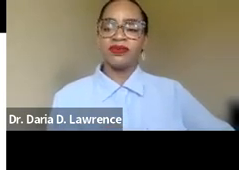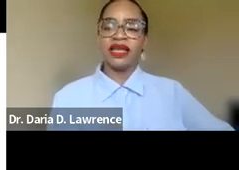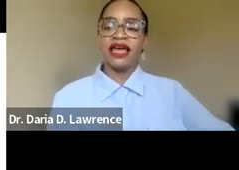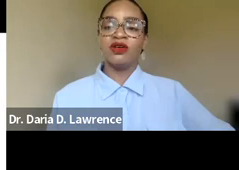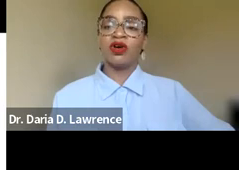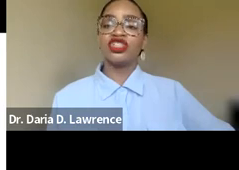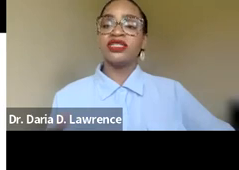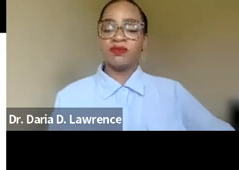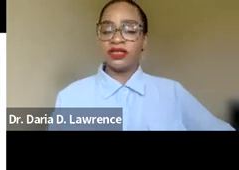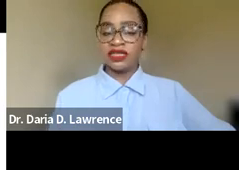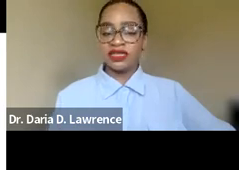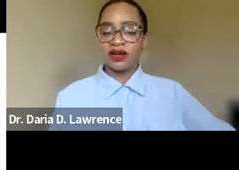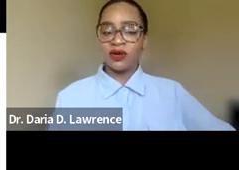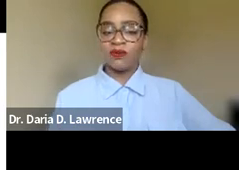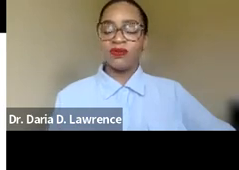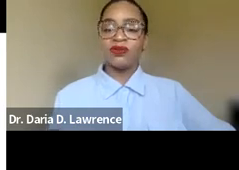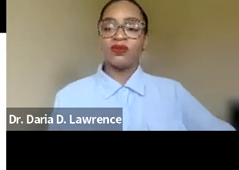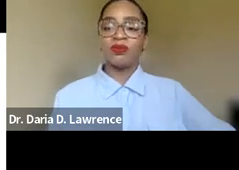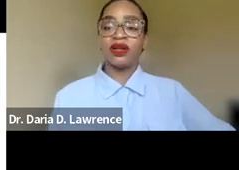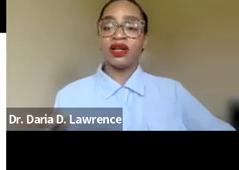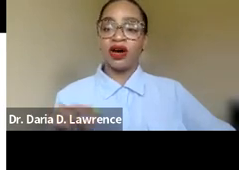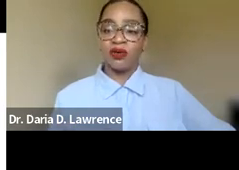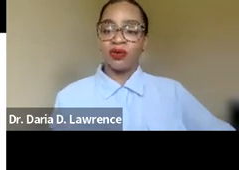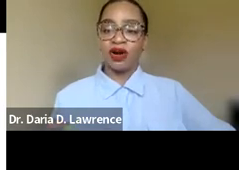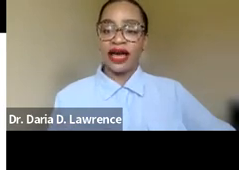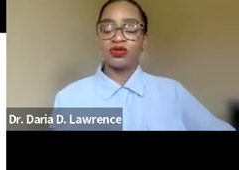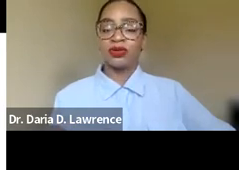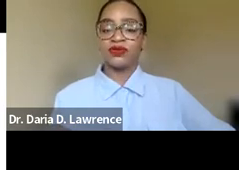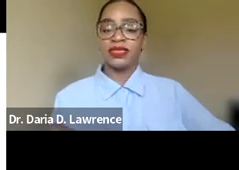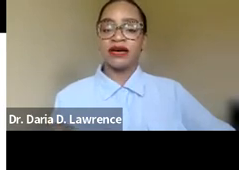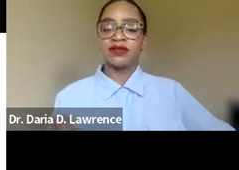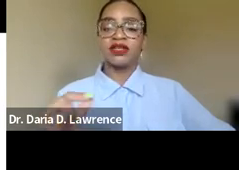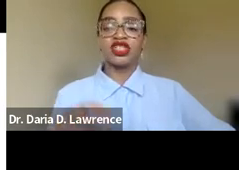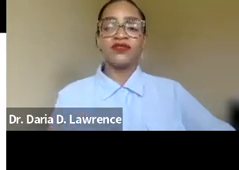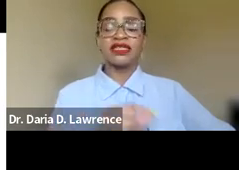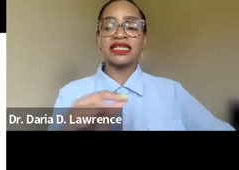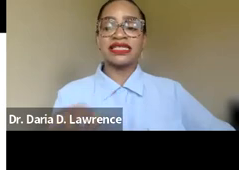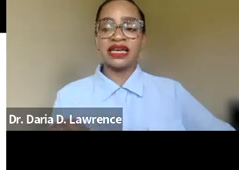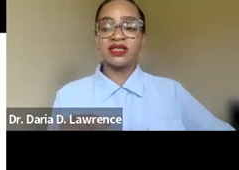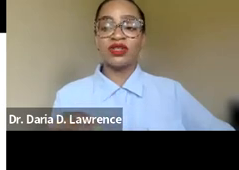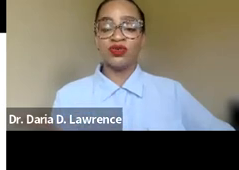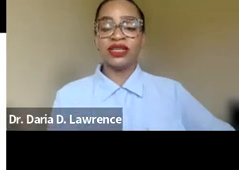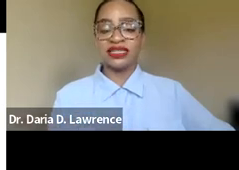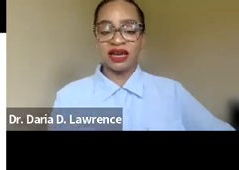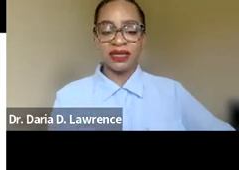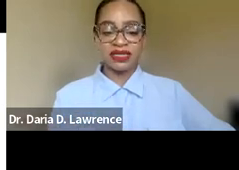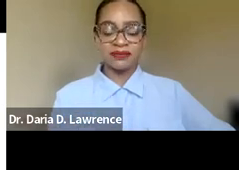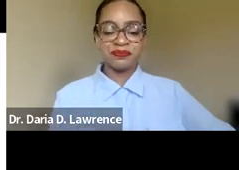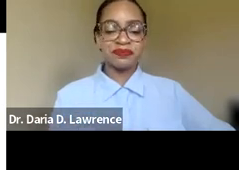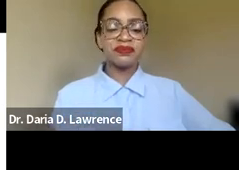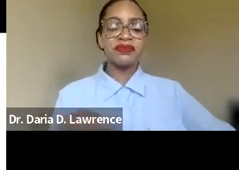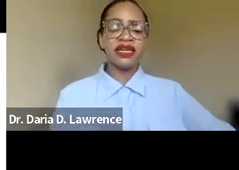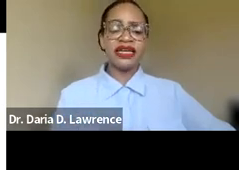school. And the worksheets that we did send home were below her actual performance level so that she felt success with doing the